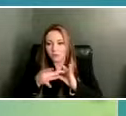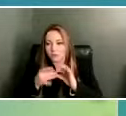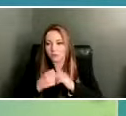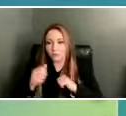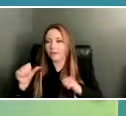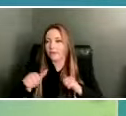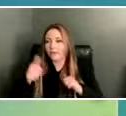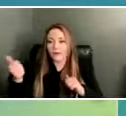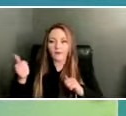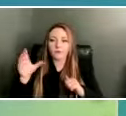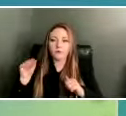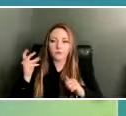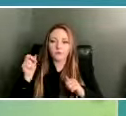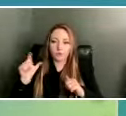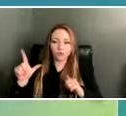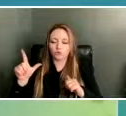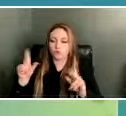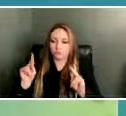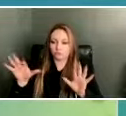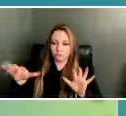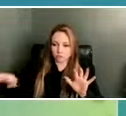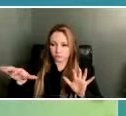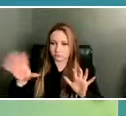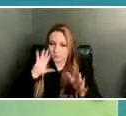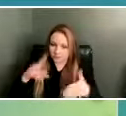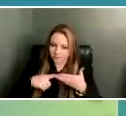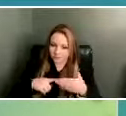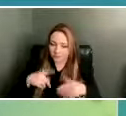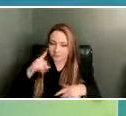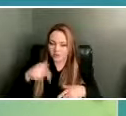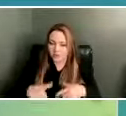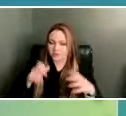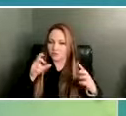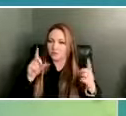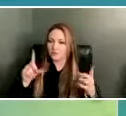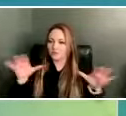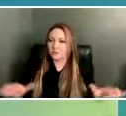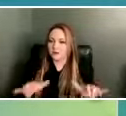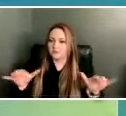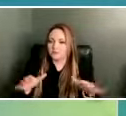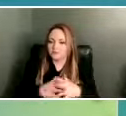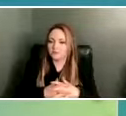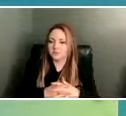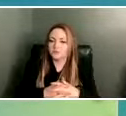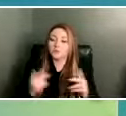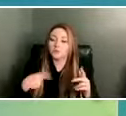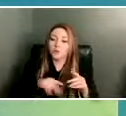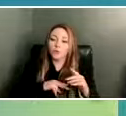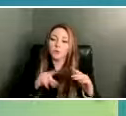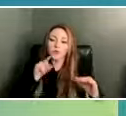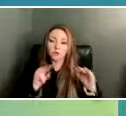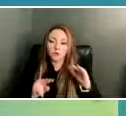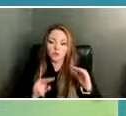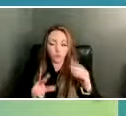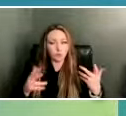our commercial entities that may be discussed in this educational activity. And we look forward to providing you